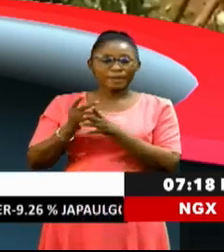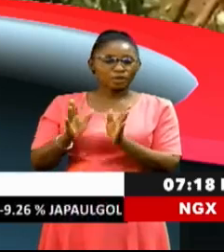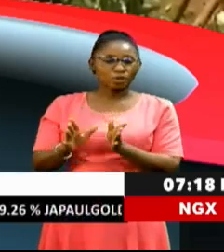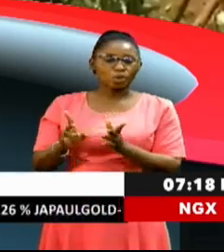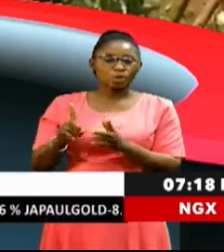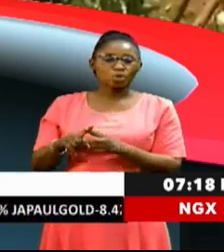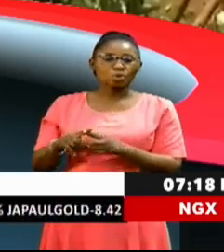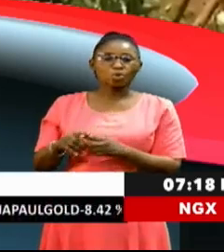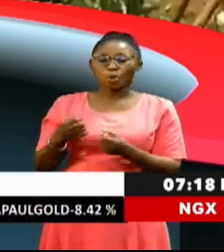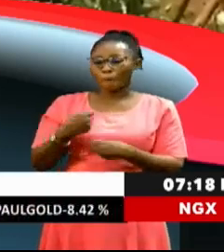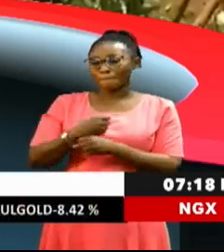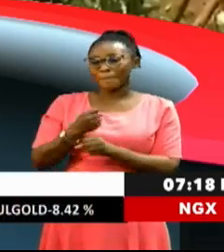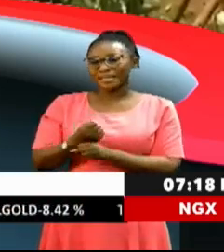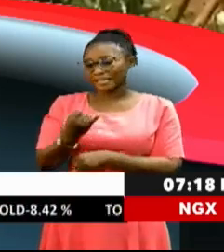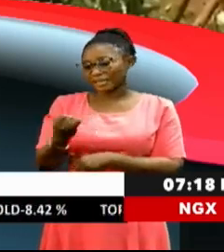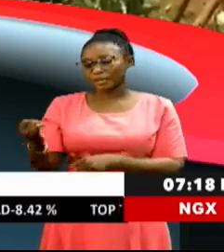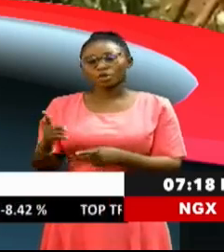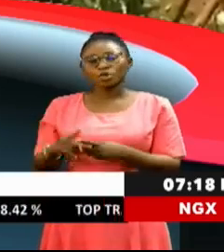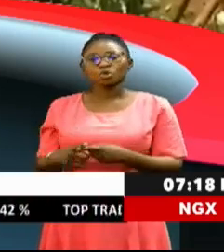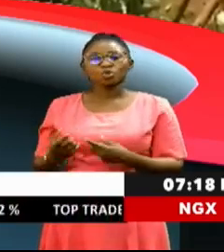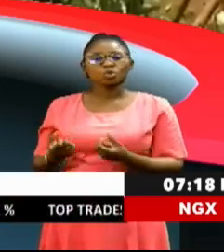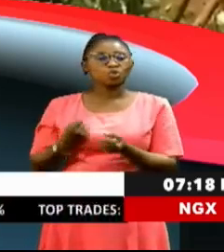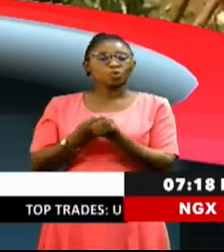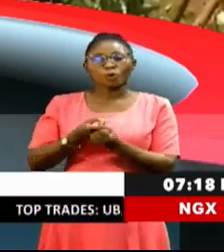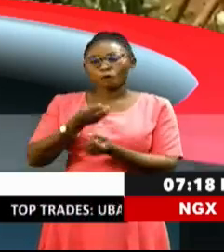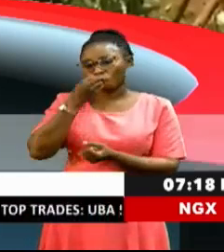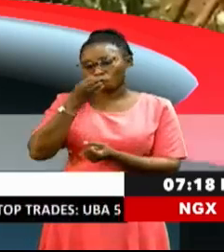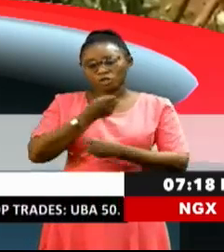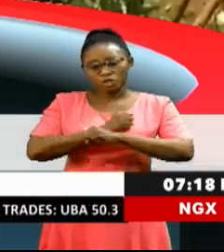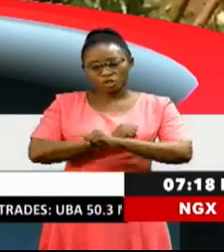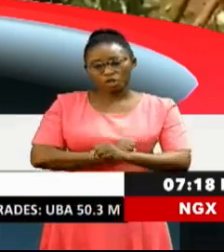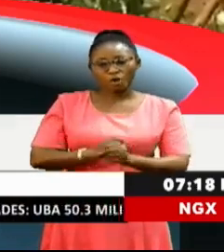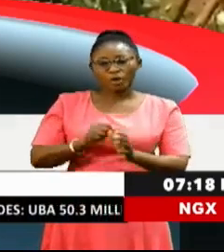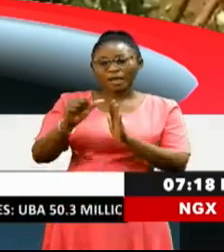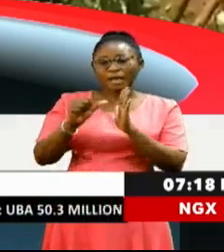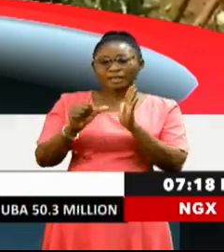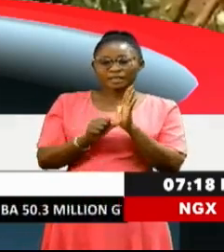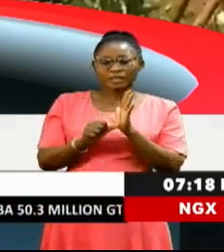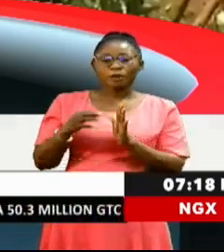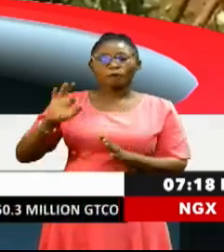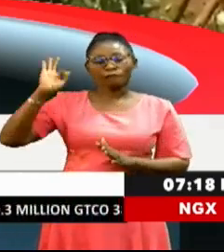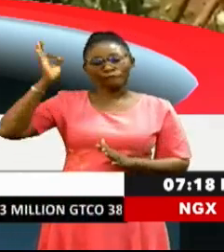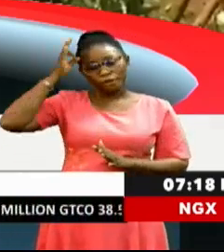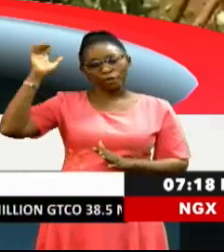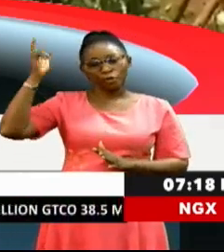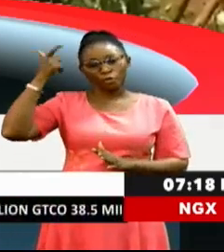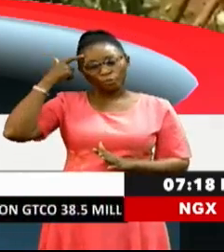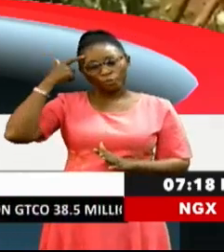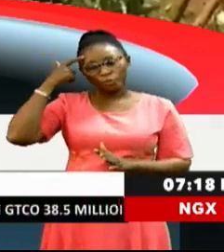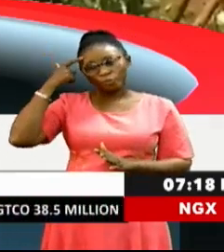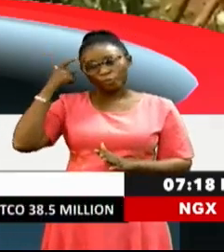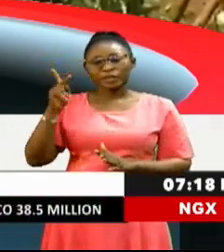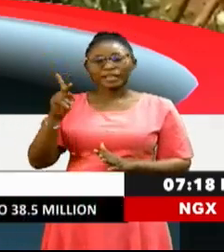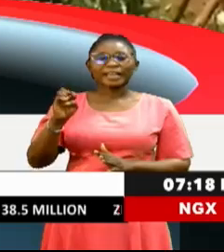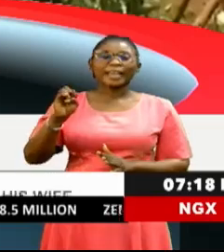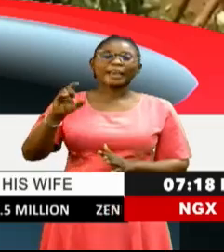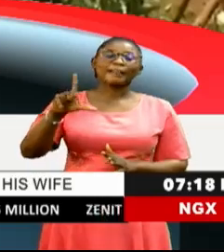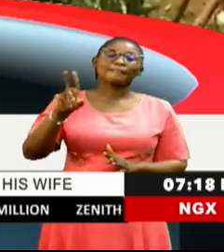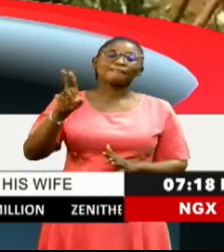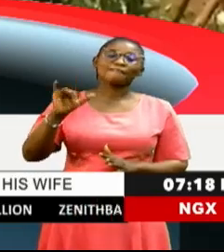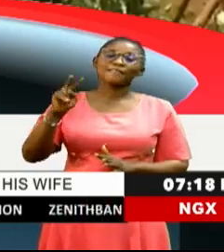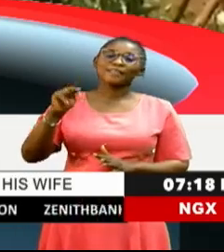the drive a food security agenda of the federal government. Kelvin Onoye reports that